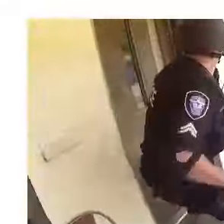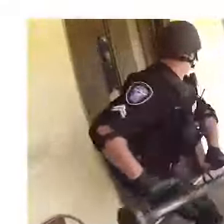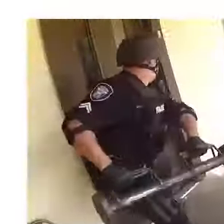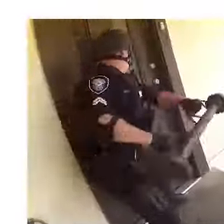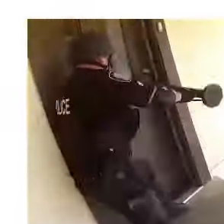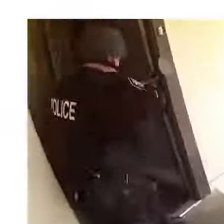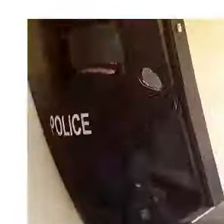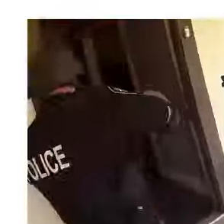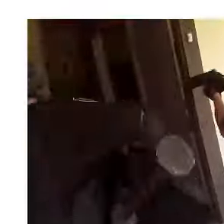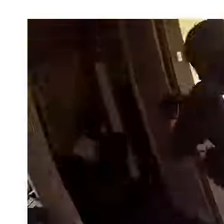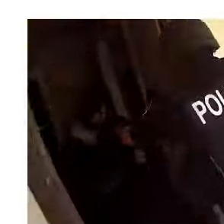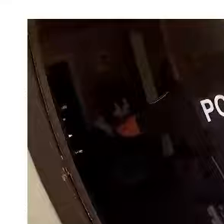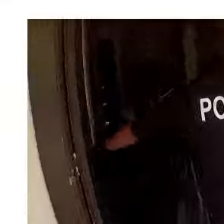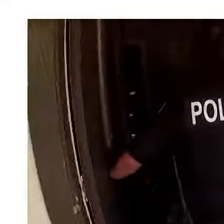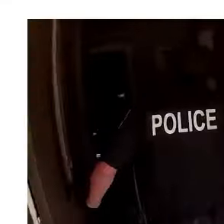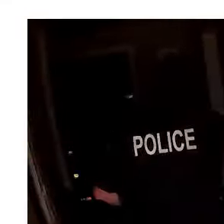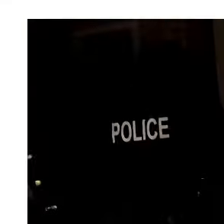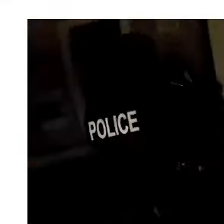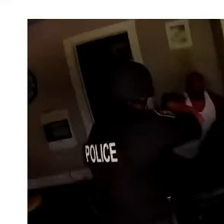law enforcement.